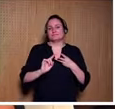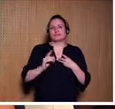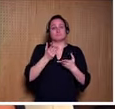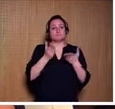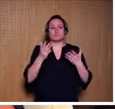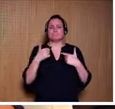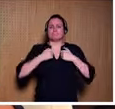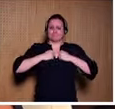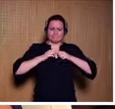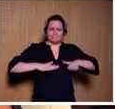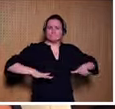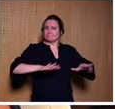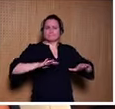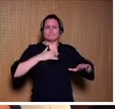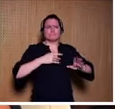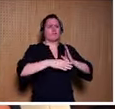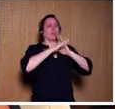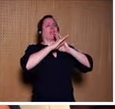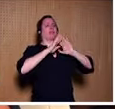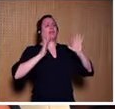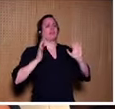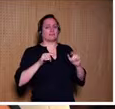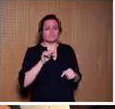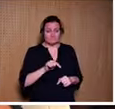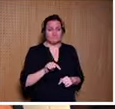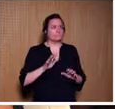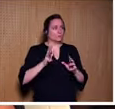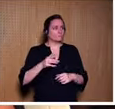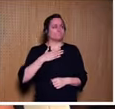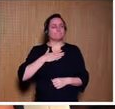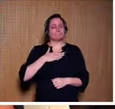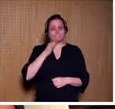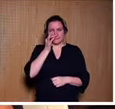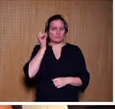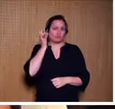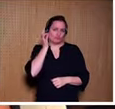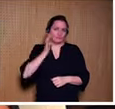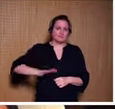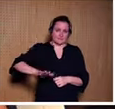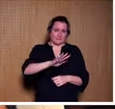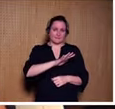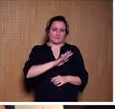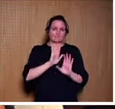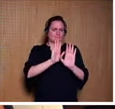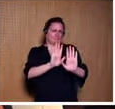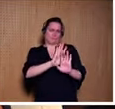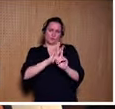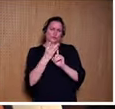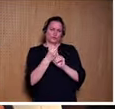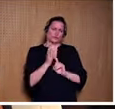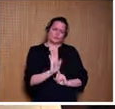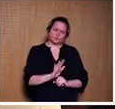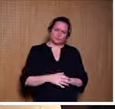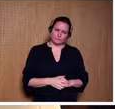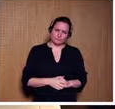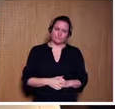ceded and always has, always will be Indigenous land. I want to clarify first,